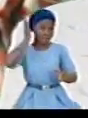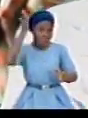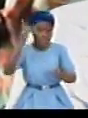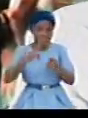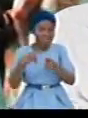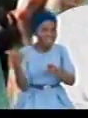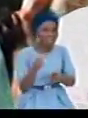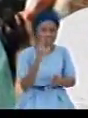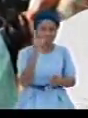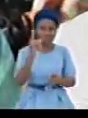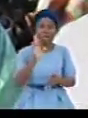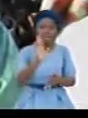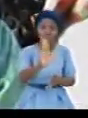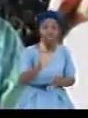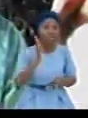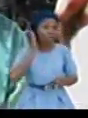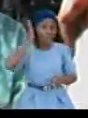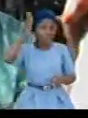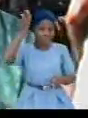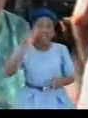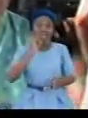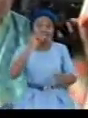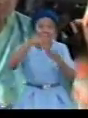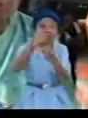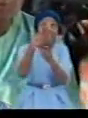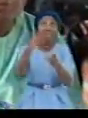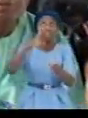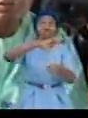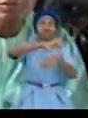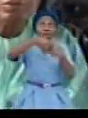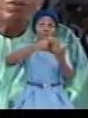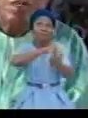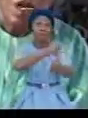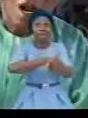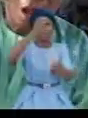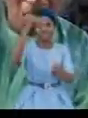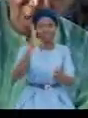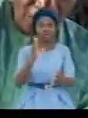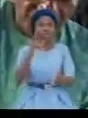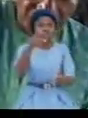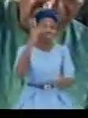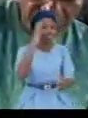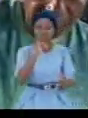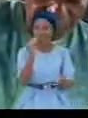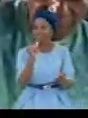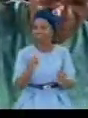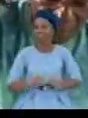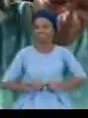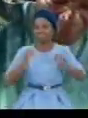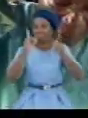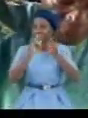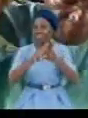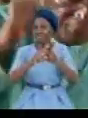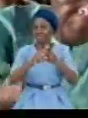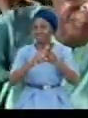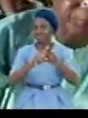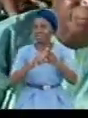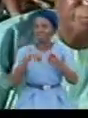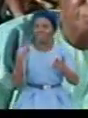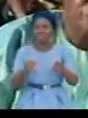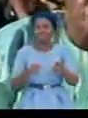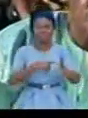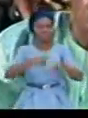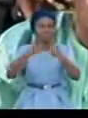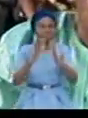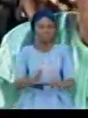God. You will not yield to the persecutor in Jesus' name. You have the promise